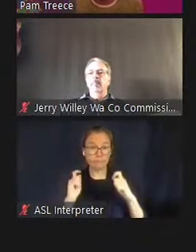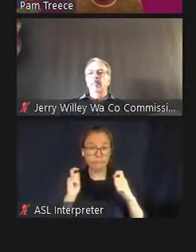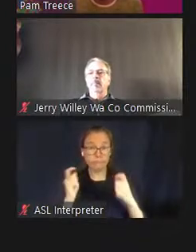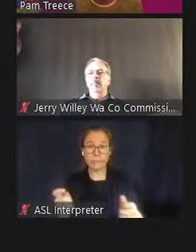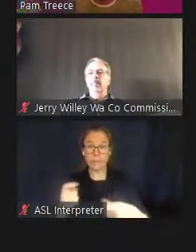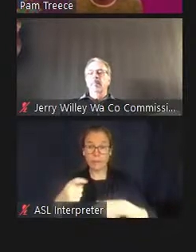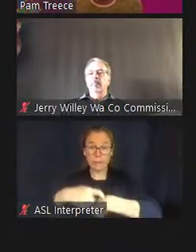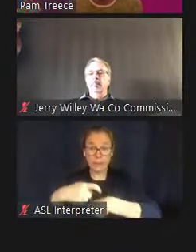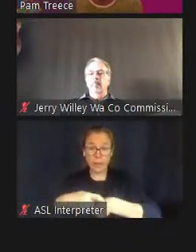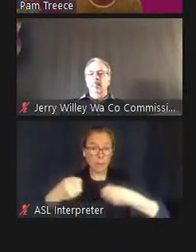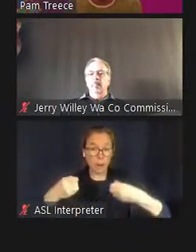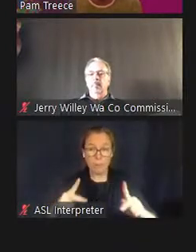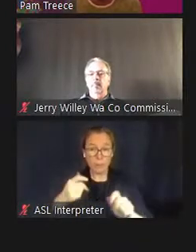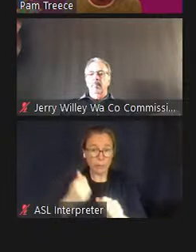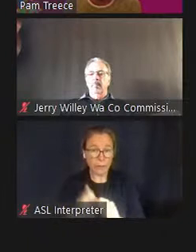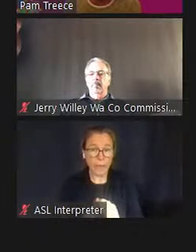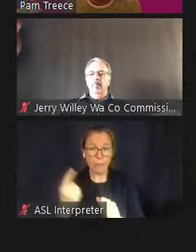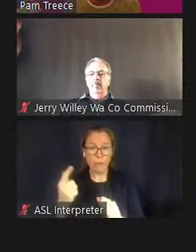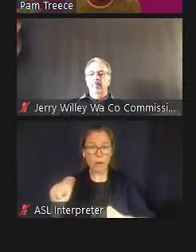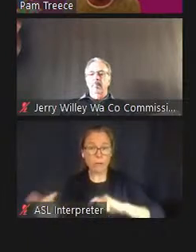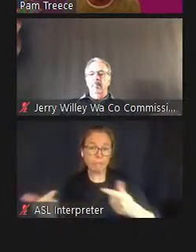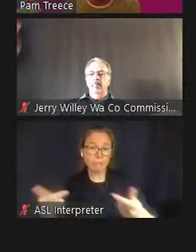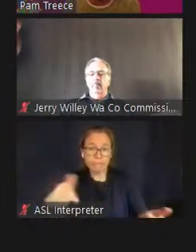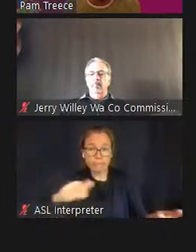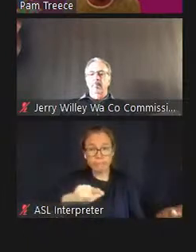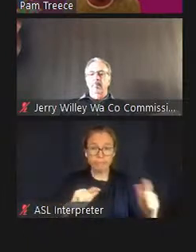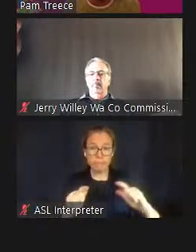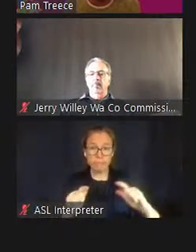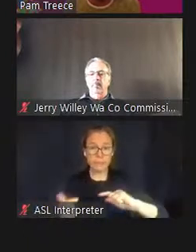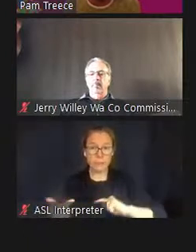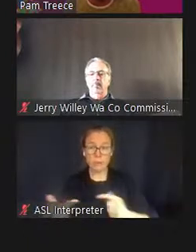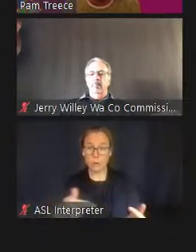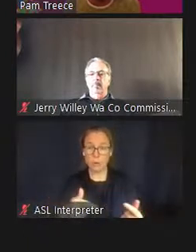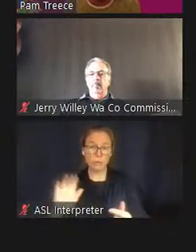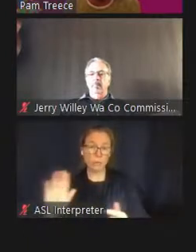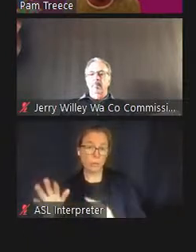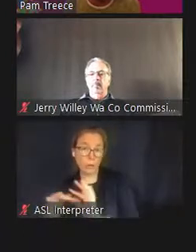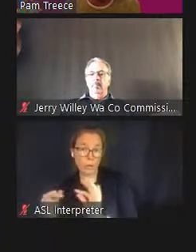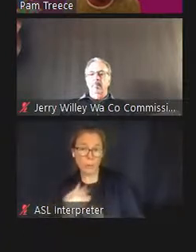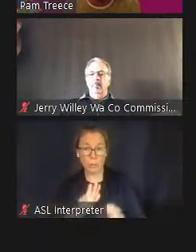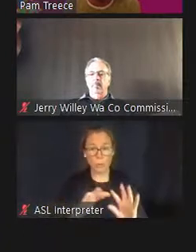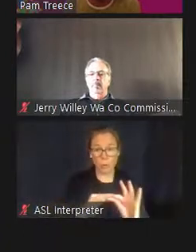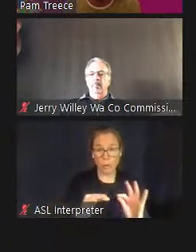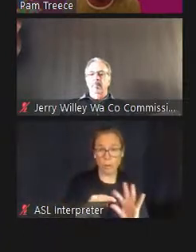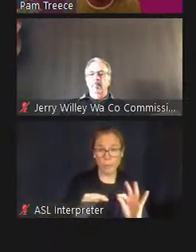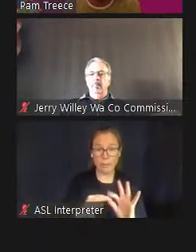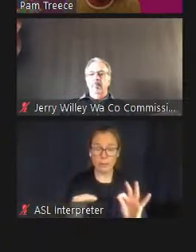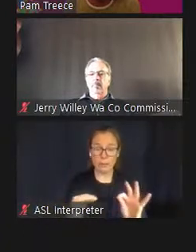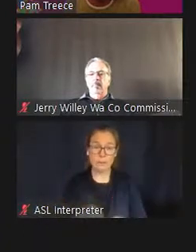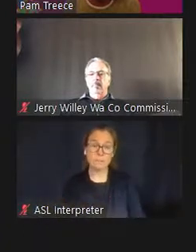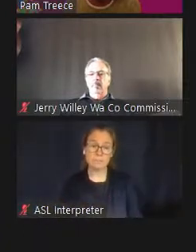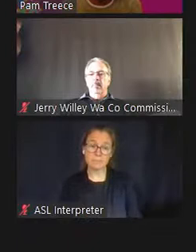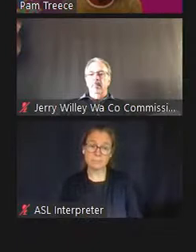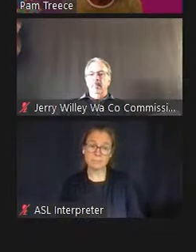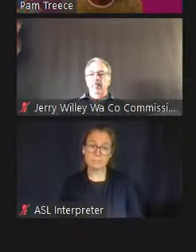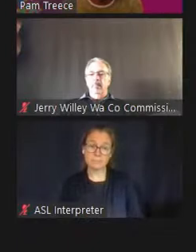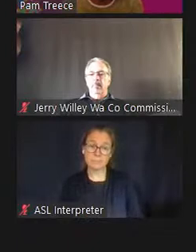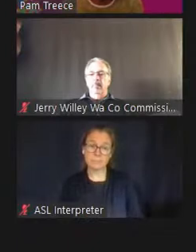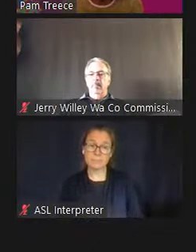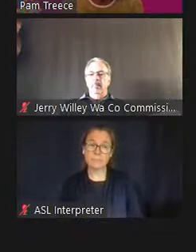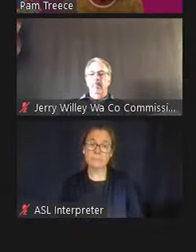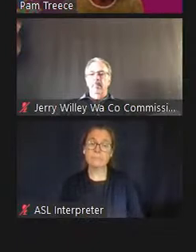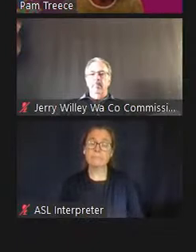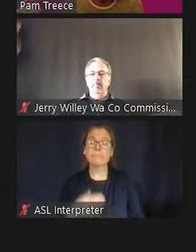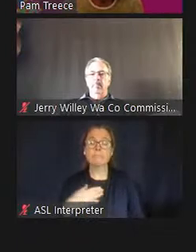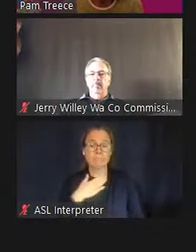sure that each of us get a chance. And that means that we will start here with only one question or